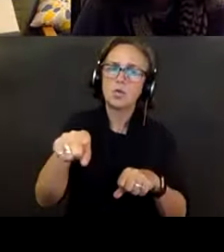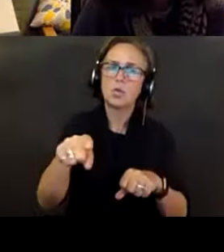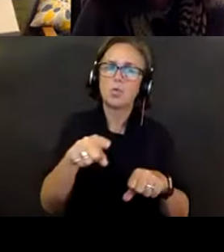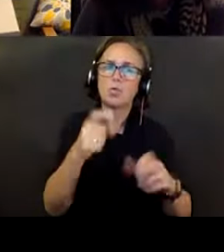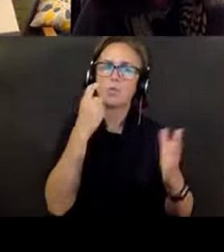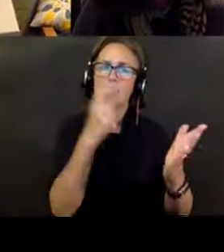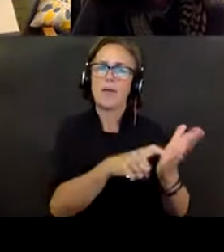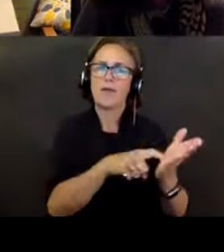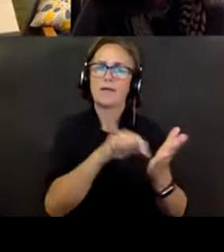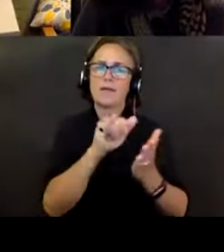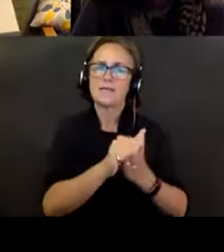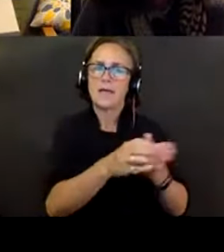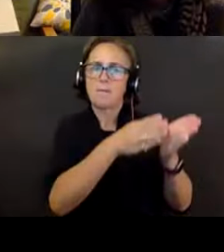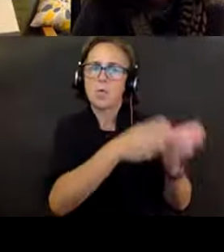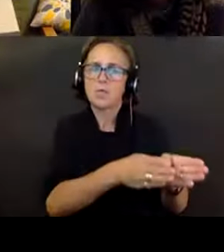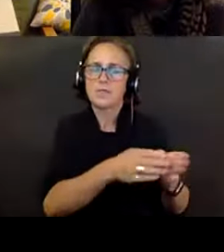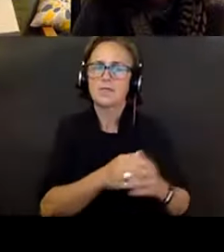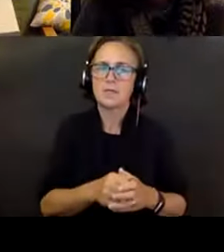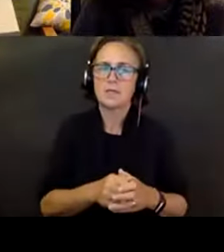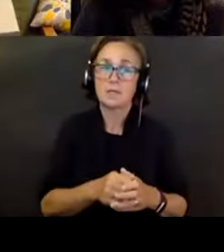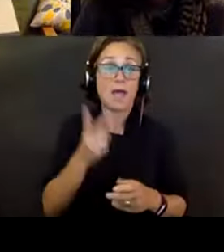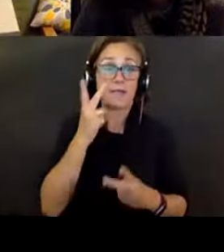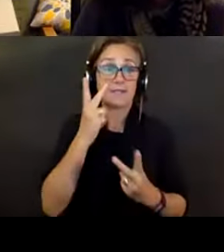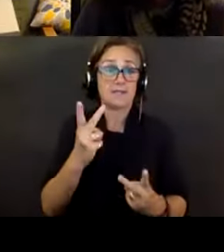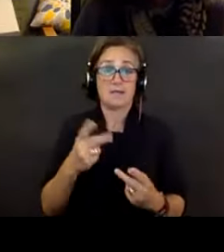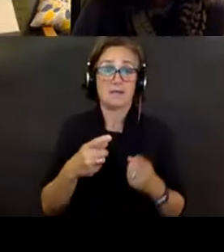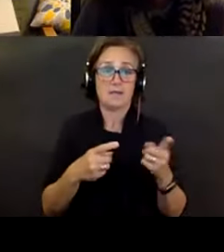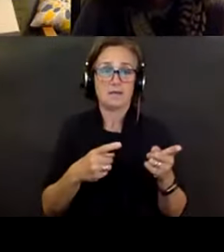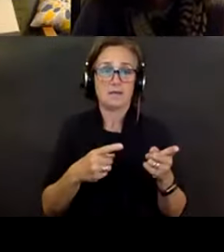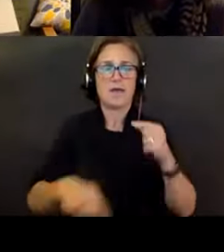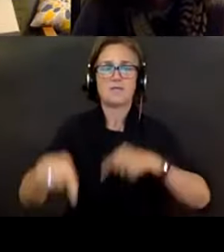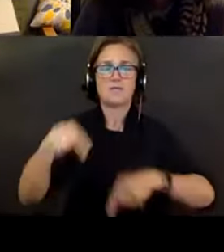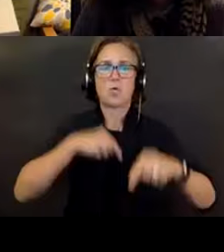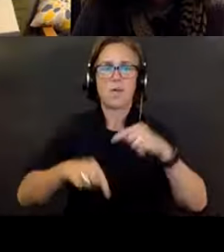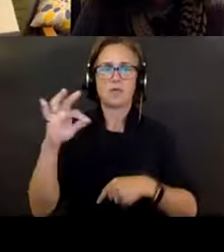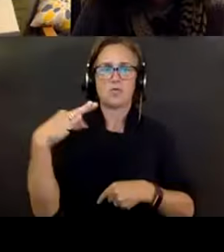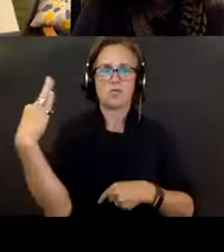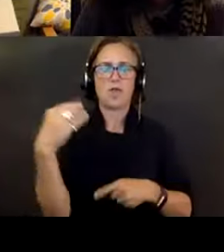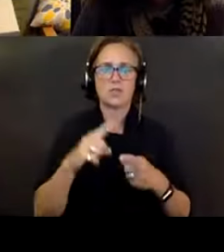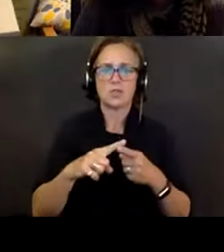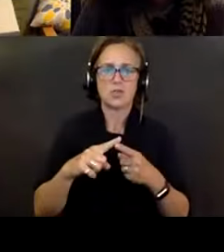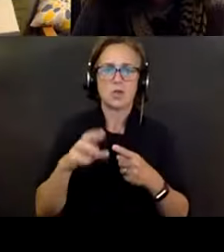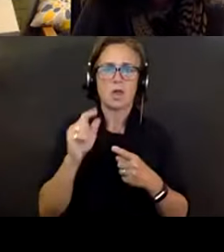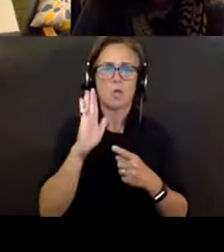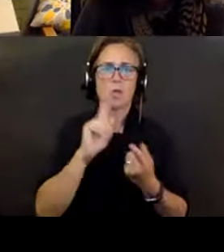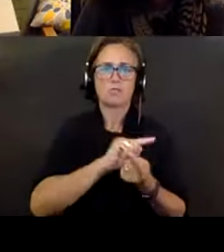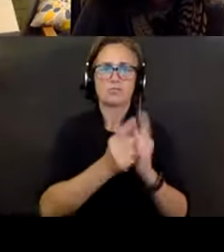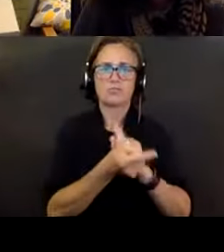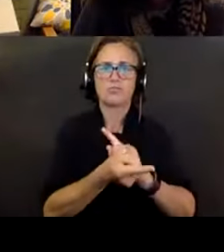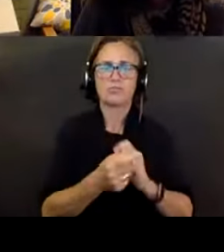Yes. I can see, I need to go back to French and then Okay, I will put you ask back the in. question.